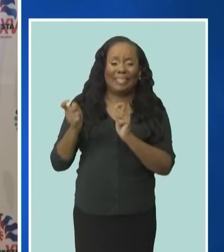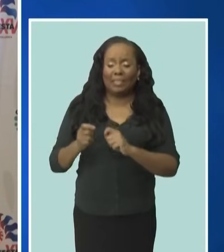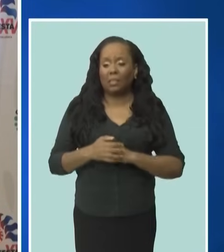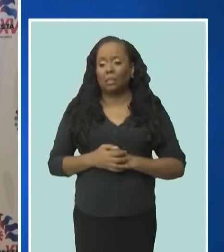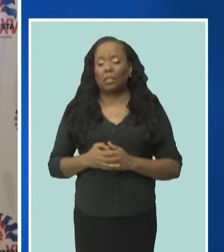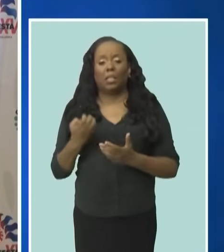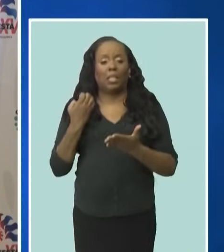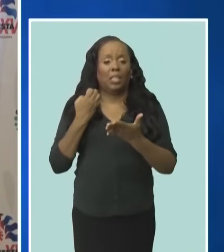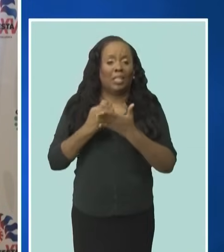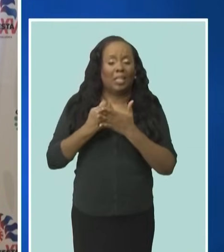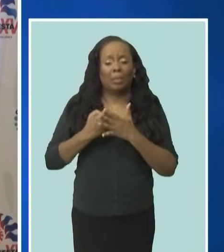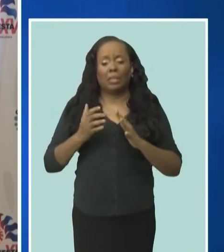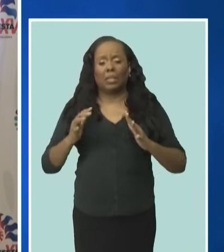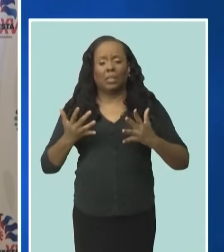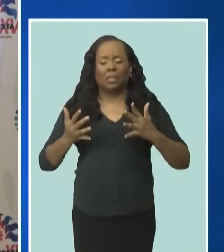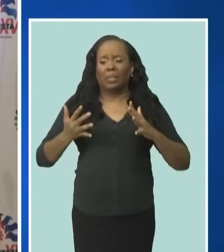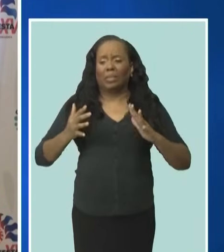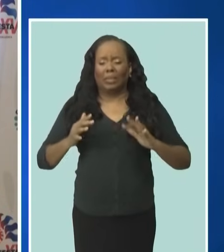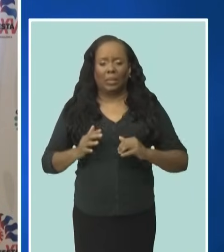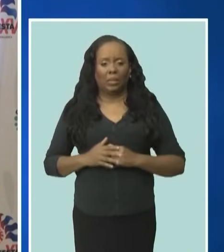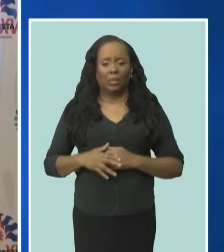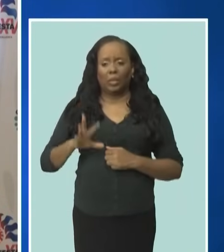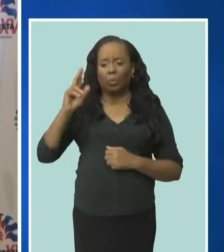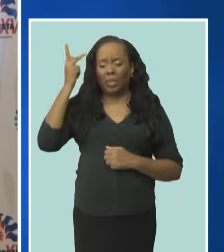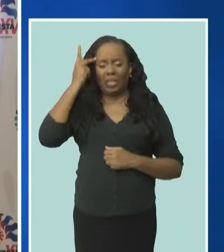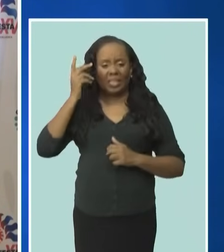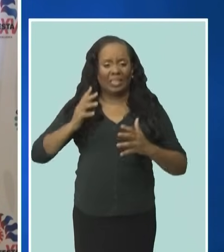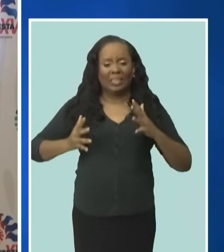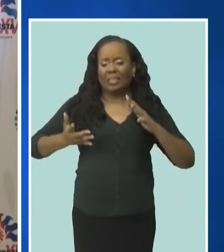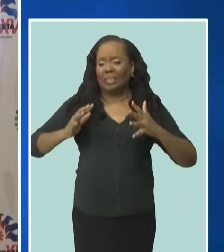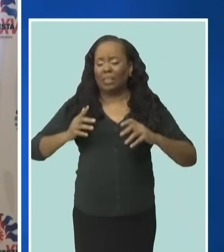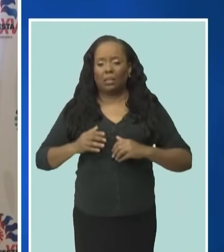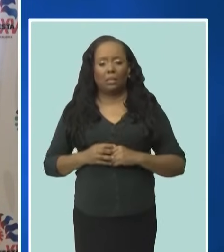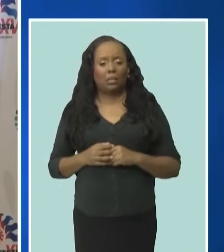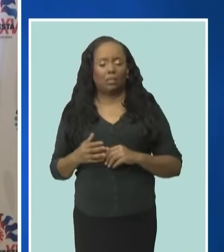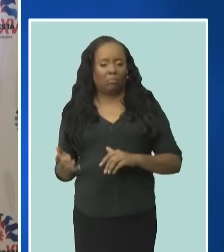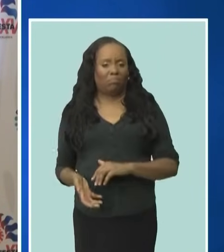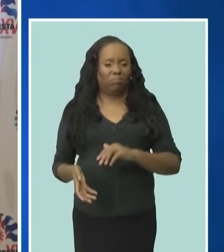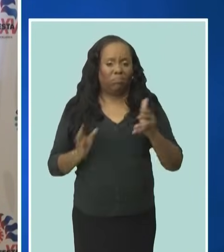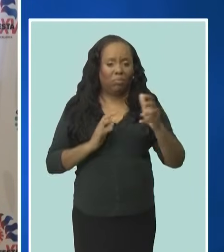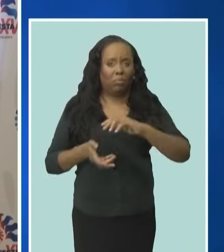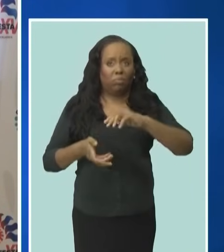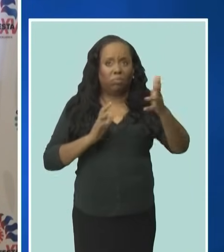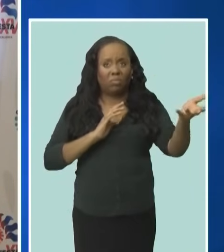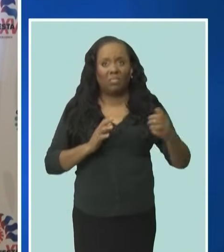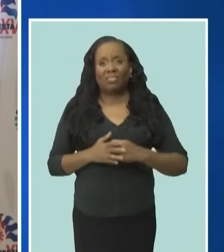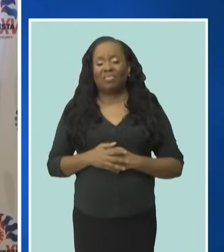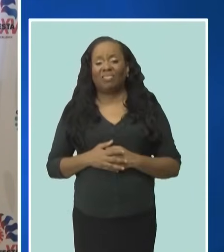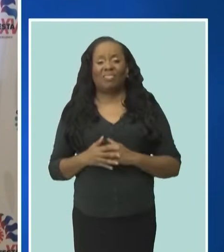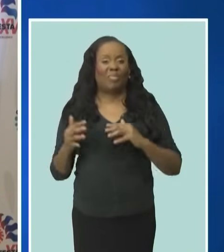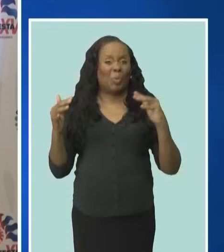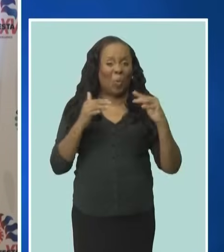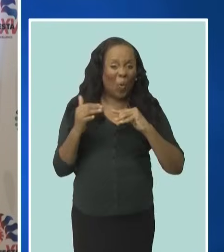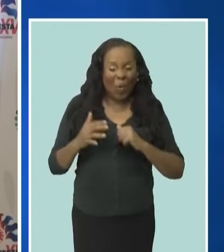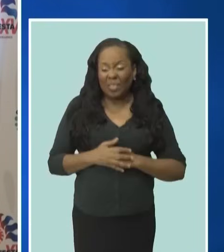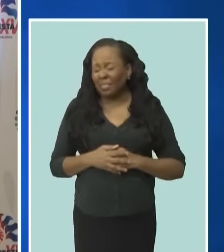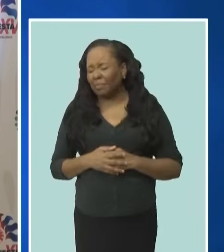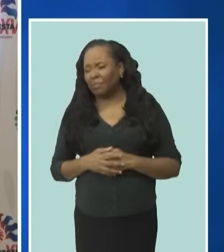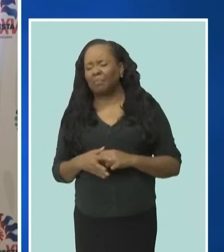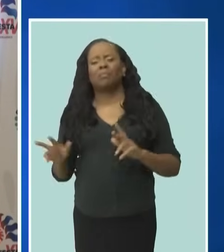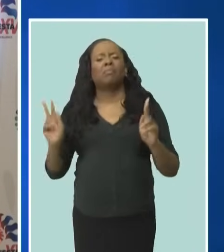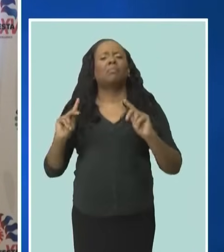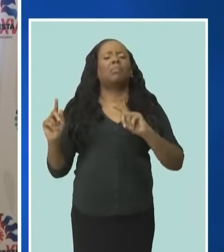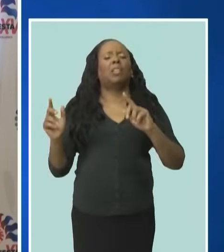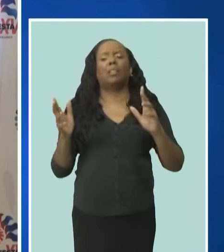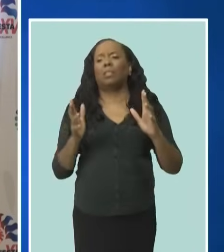economic anxiety, political anxiety and disruption, as Bob said, wars and rumors of wars.